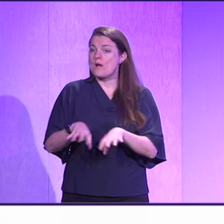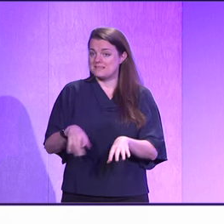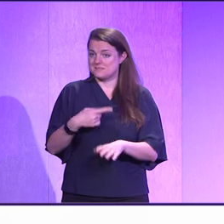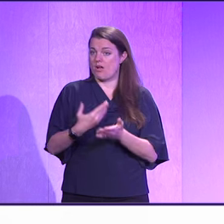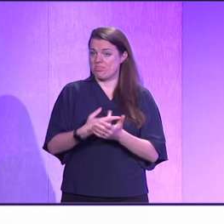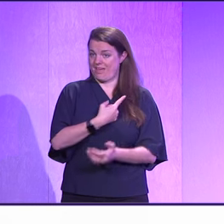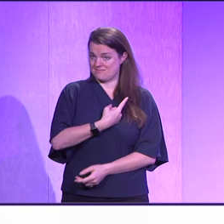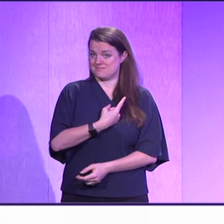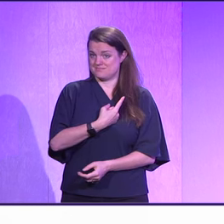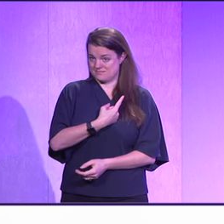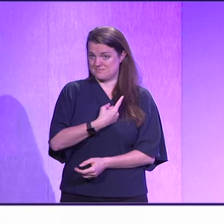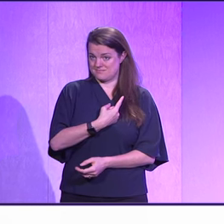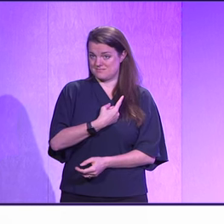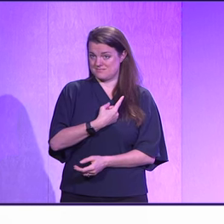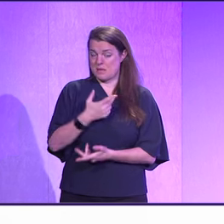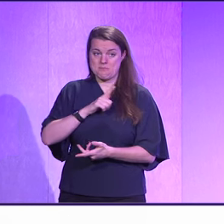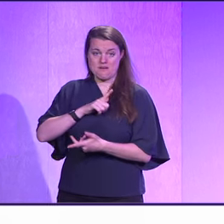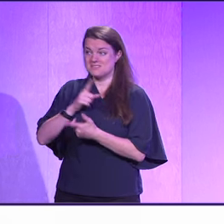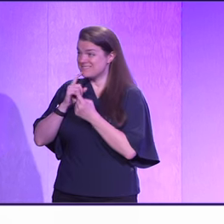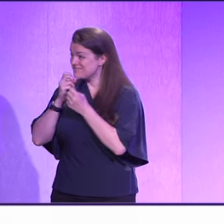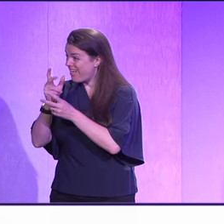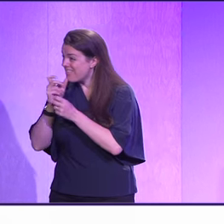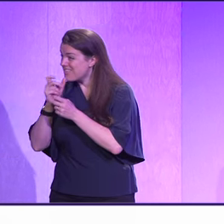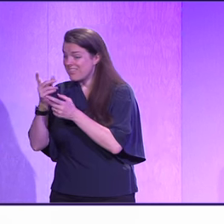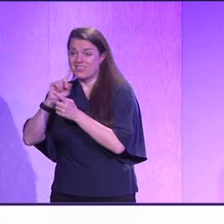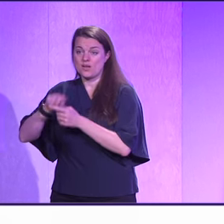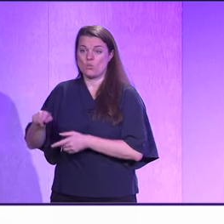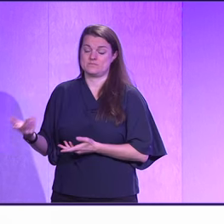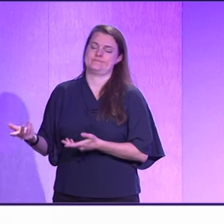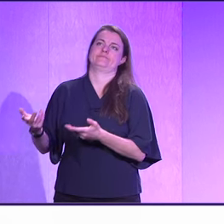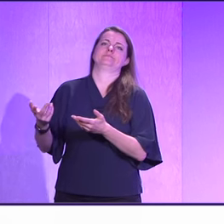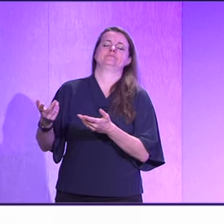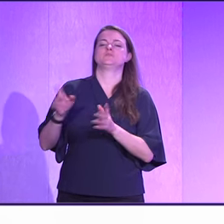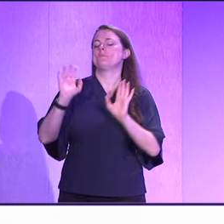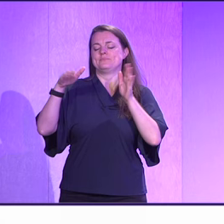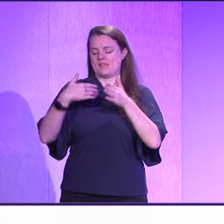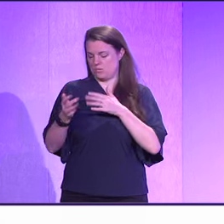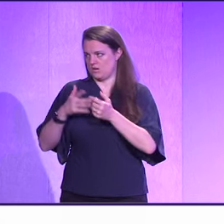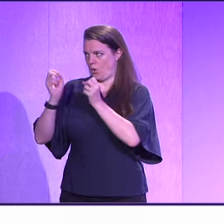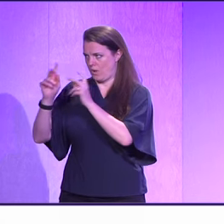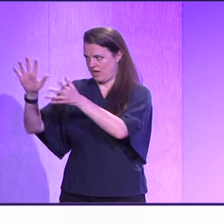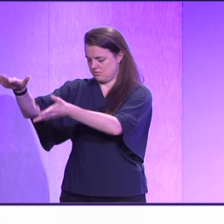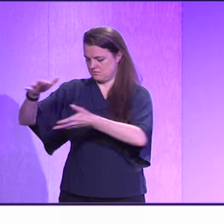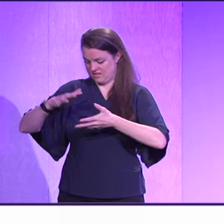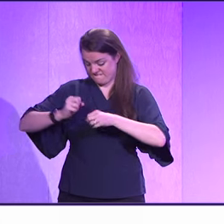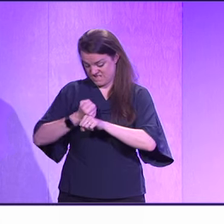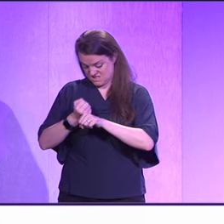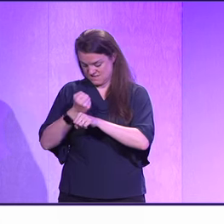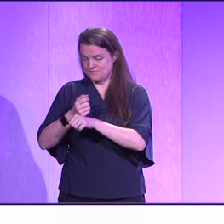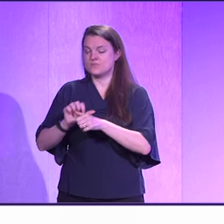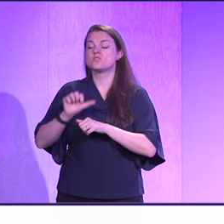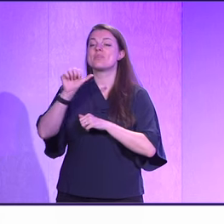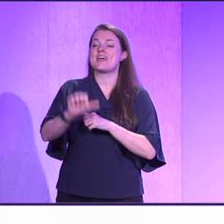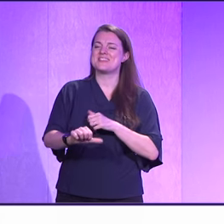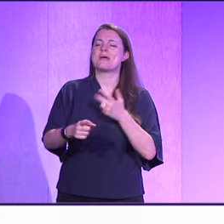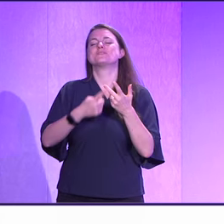Think about that. Wow, right? And so then I did some stuff and I fixed that, but I nearly got to the point that you couldn't get your cars tested. So